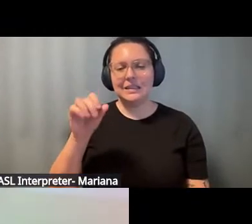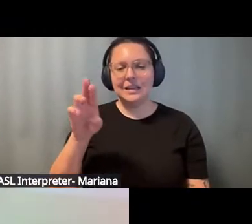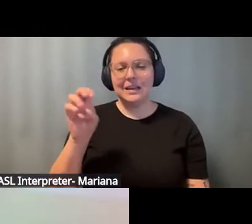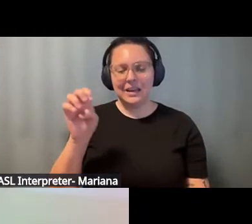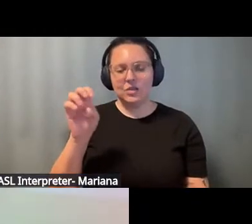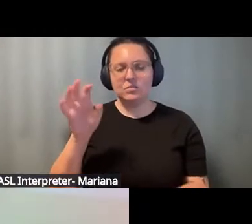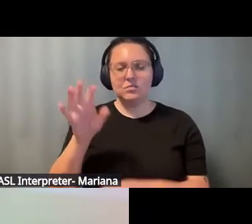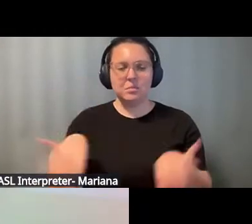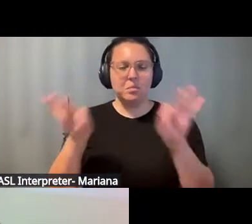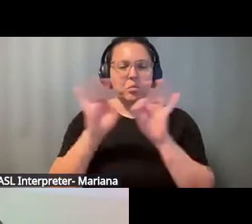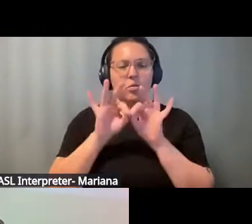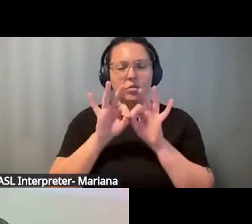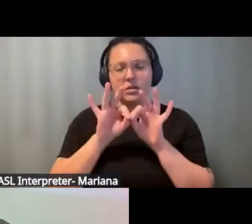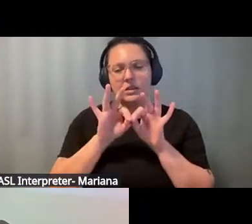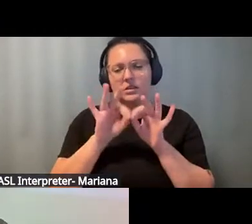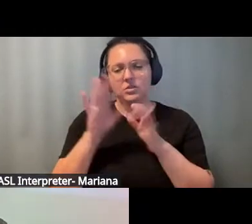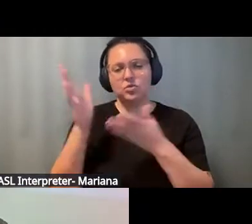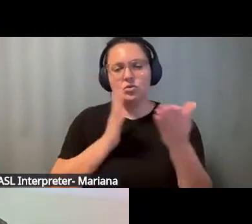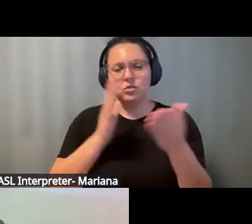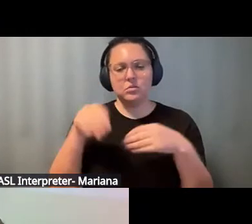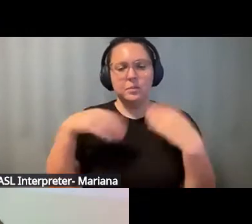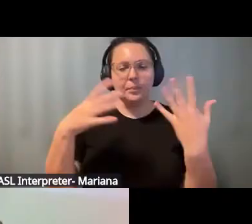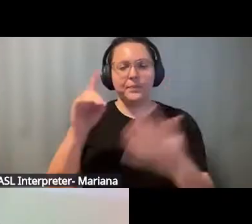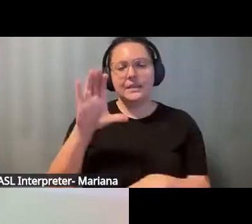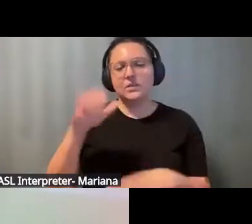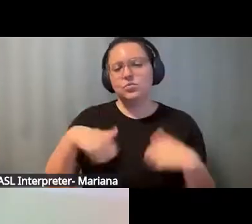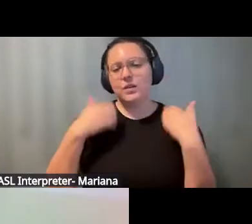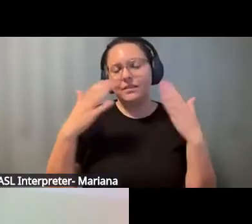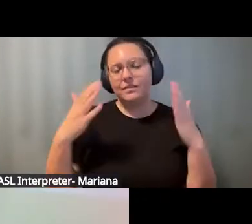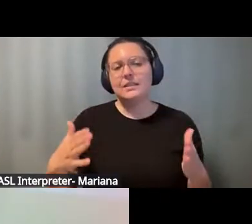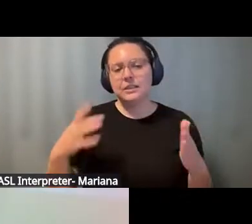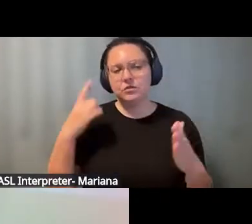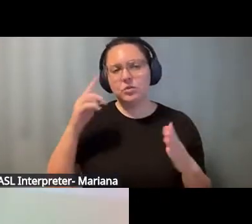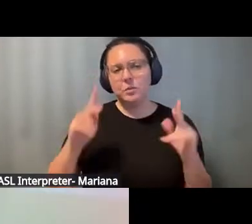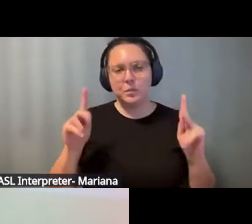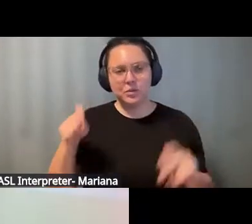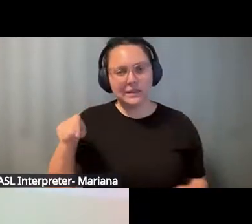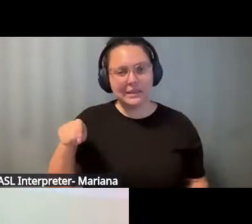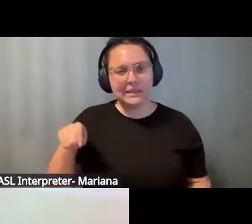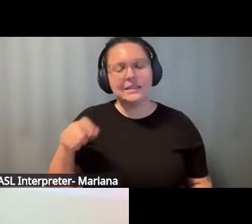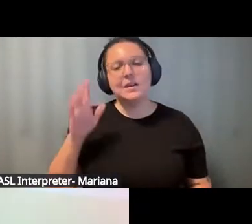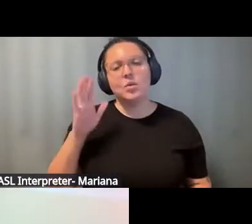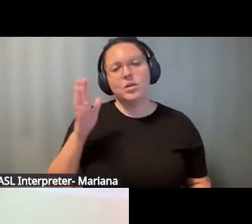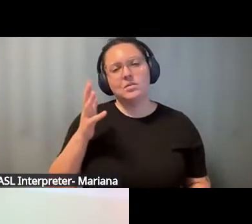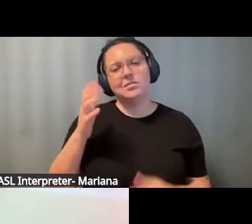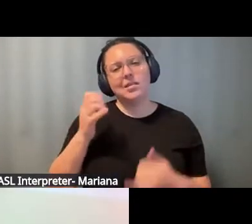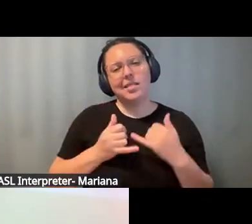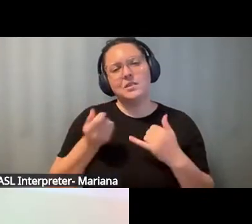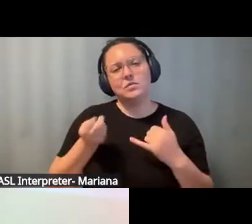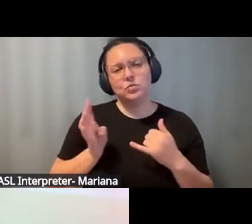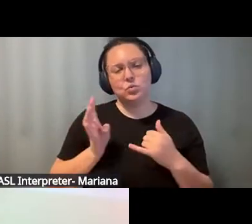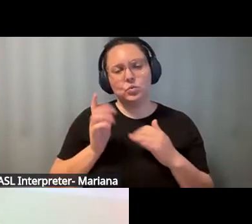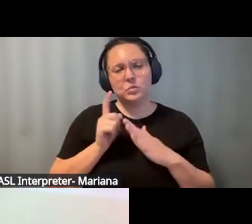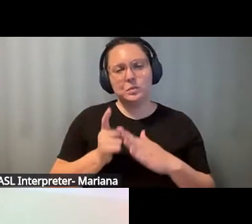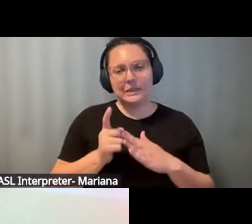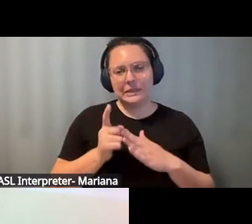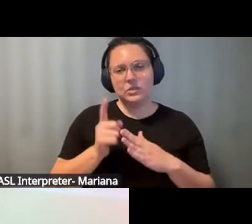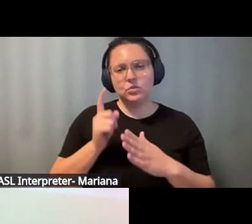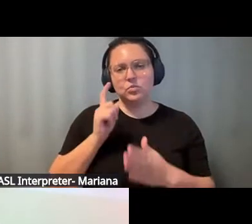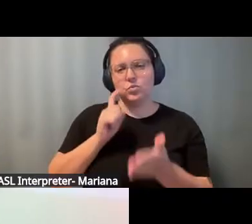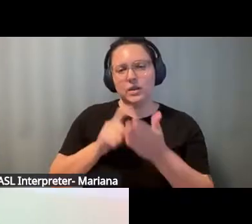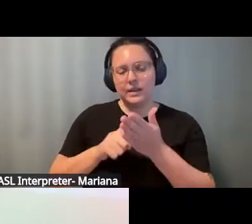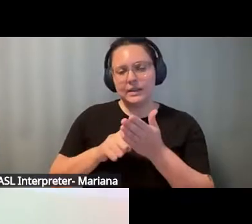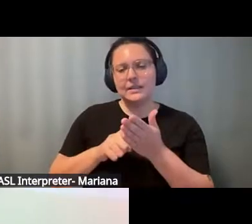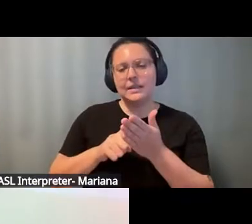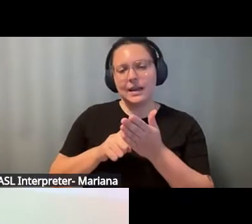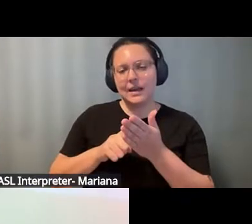residents that are in need. And I'd like to take my last few minutes to recognize a longstanding member of Trinidad that